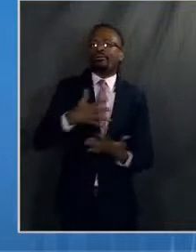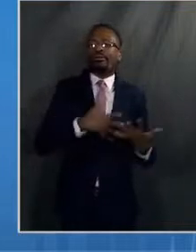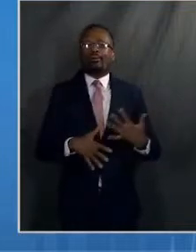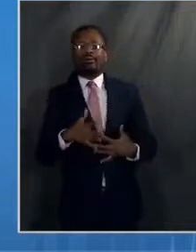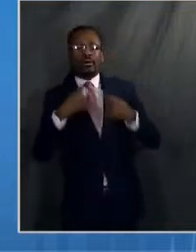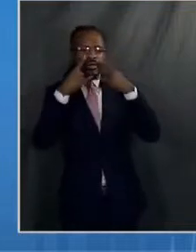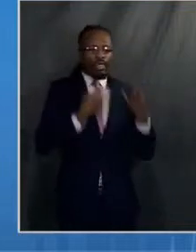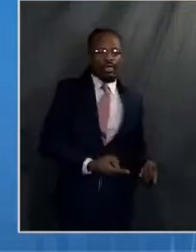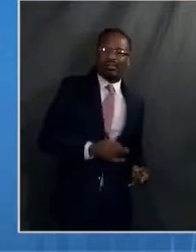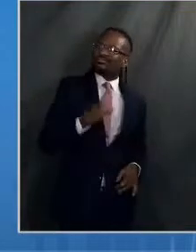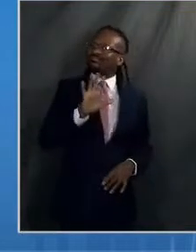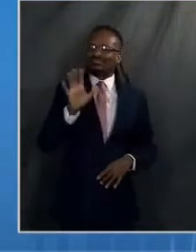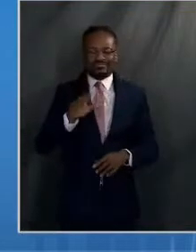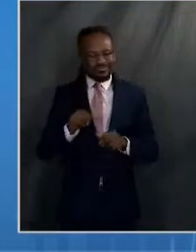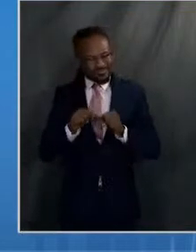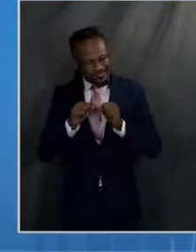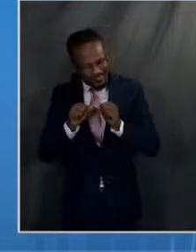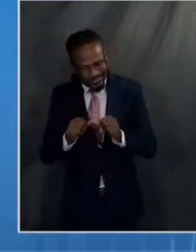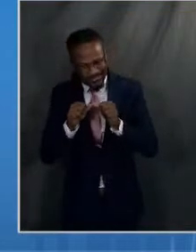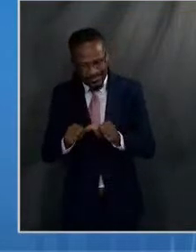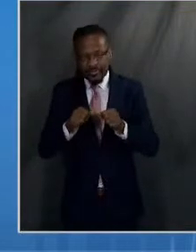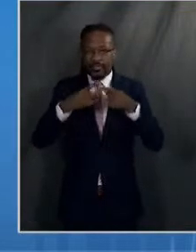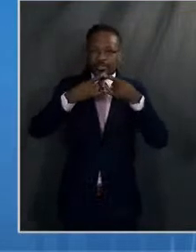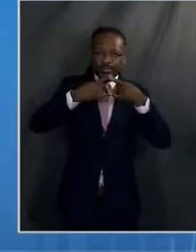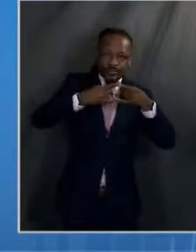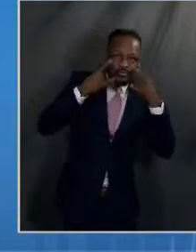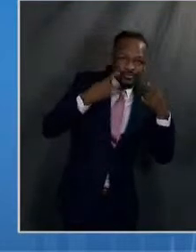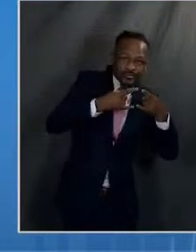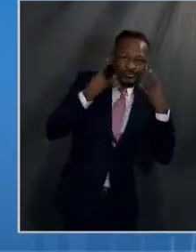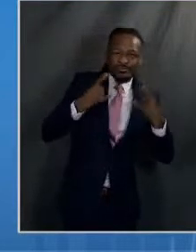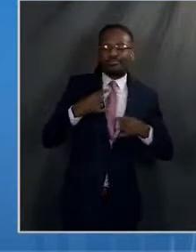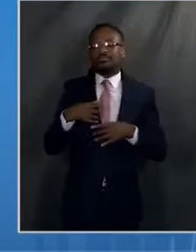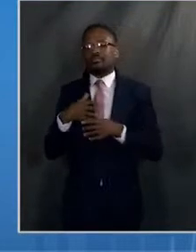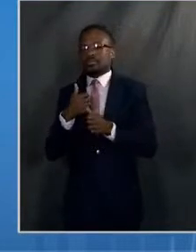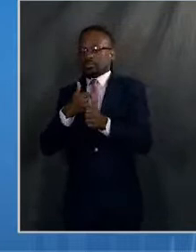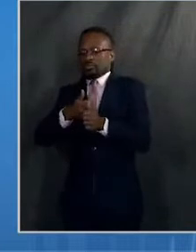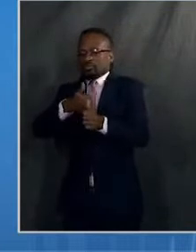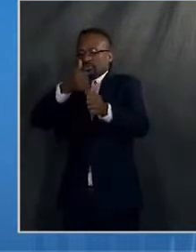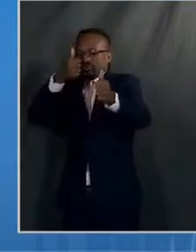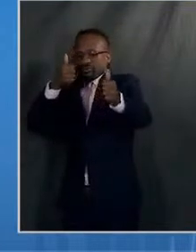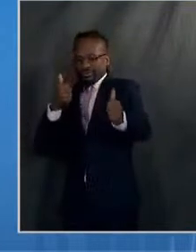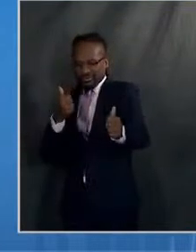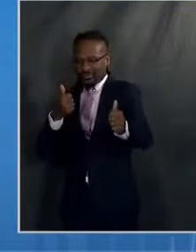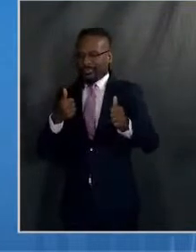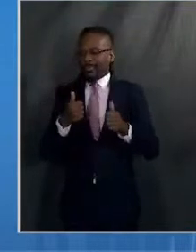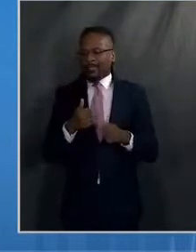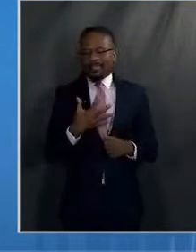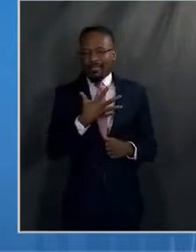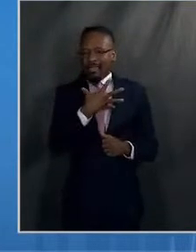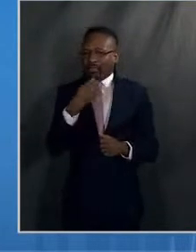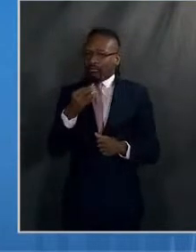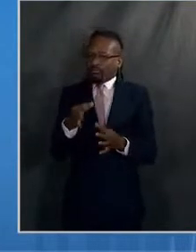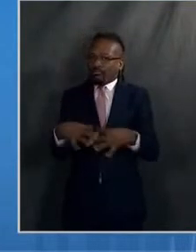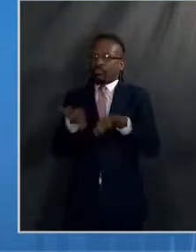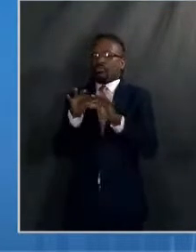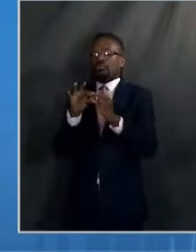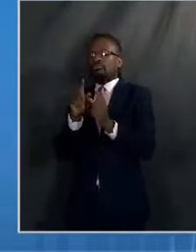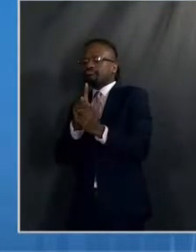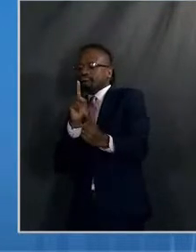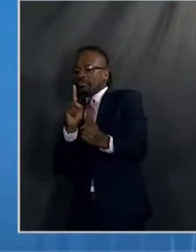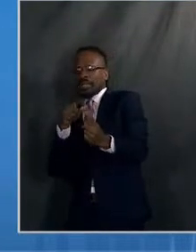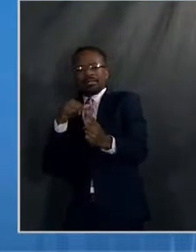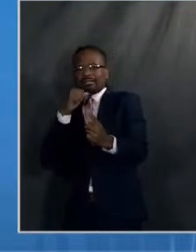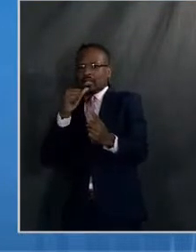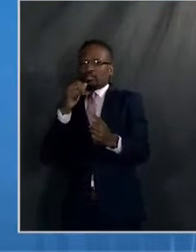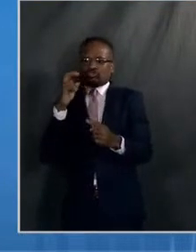a mask, maintain social distancing, avoid travel, crowds, and poorly ventilated spaces. And please